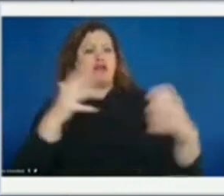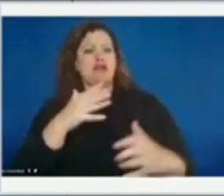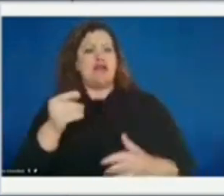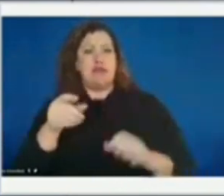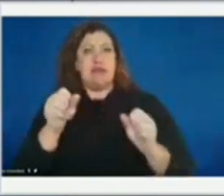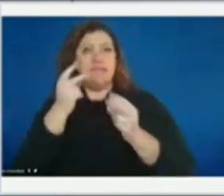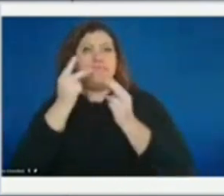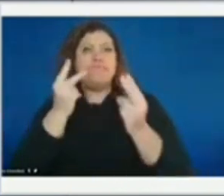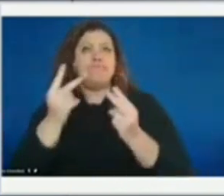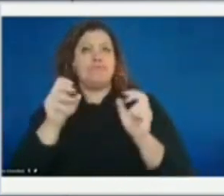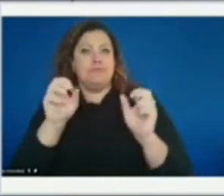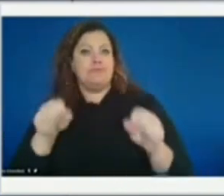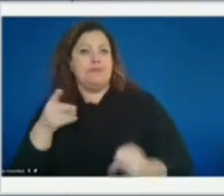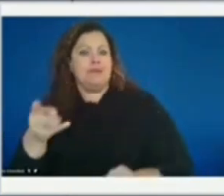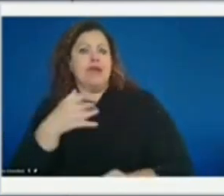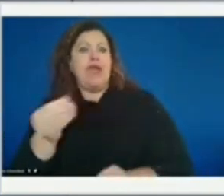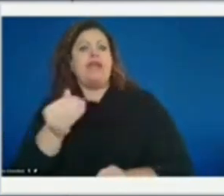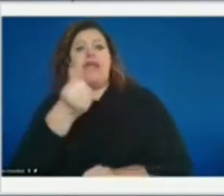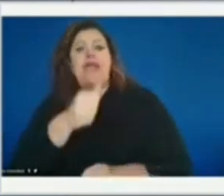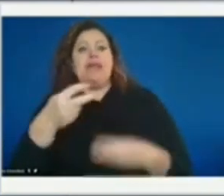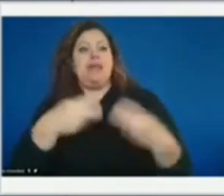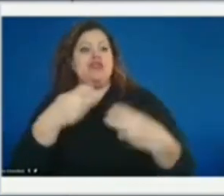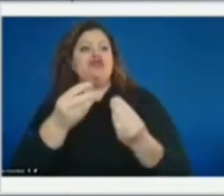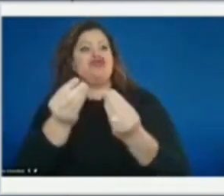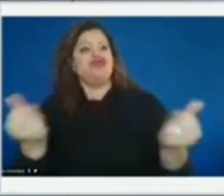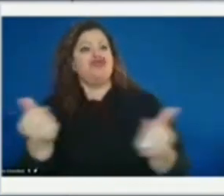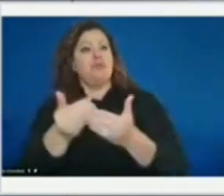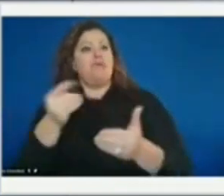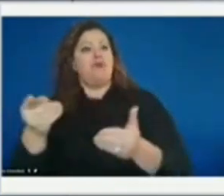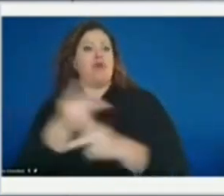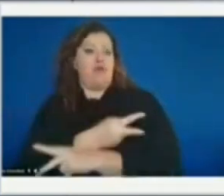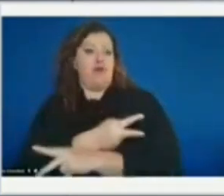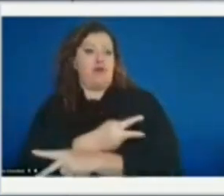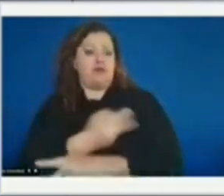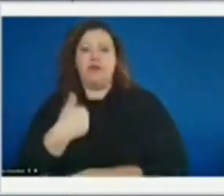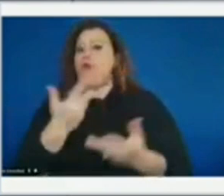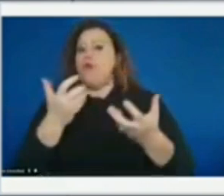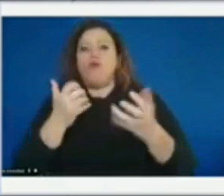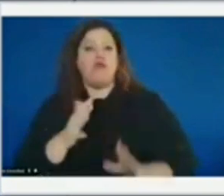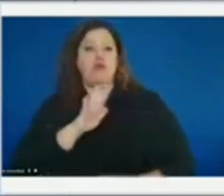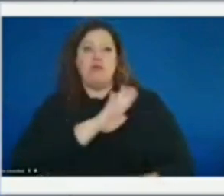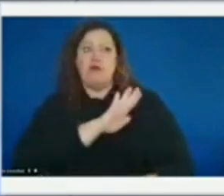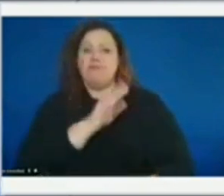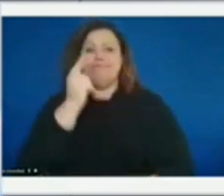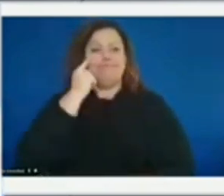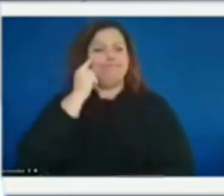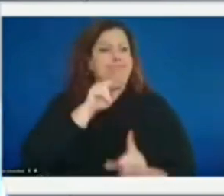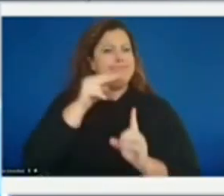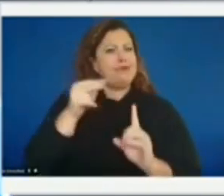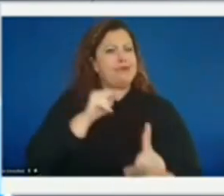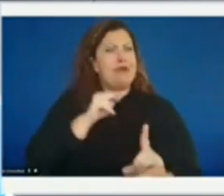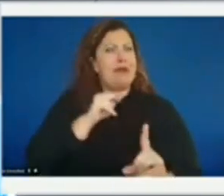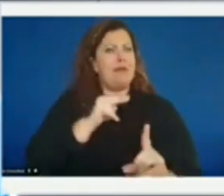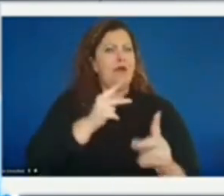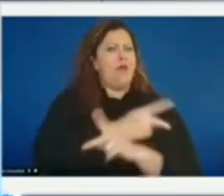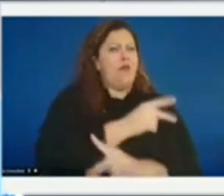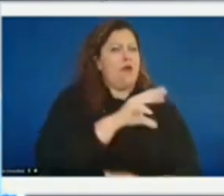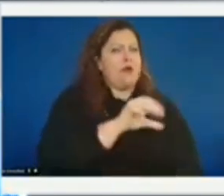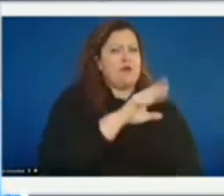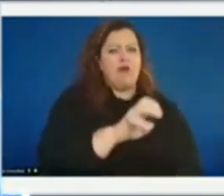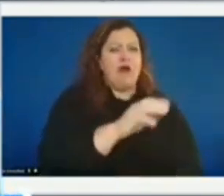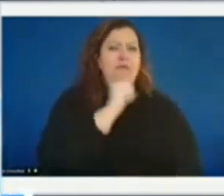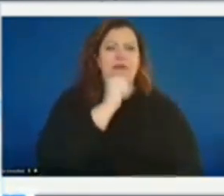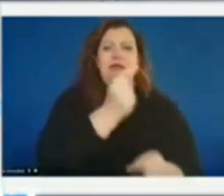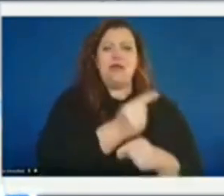any issues before they escalate. We don't want the perception of higher crime to be inaccurately